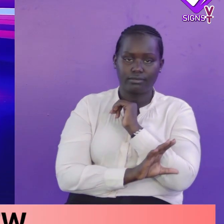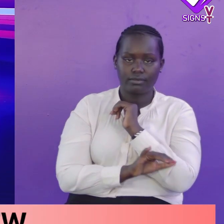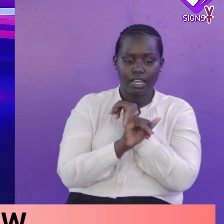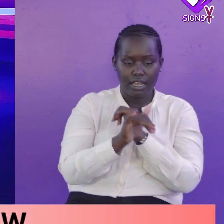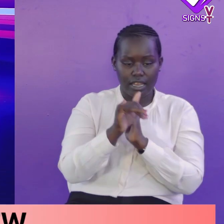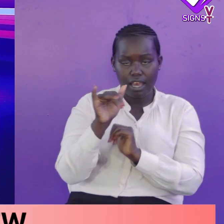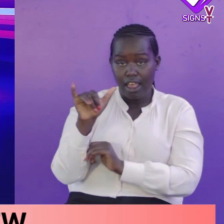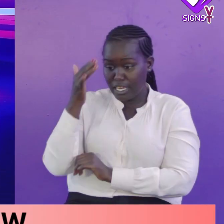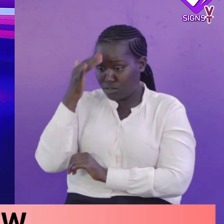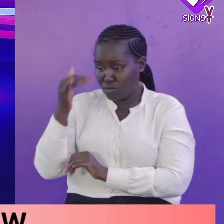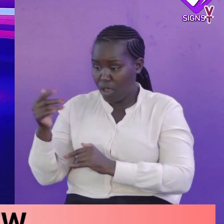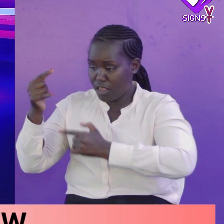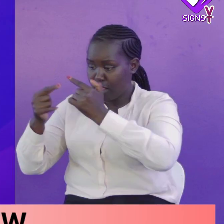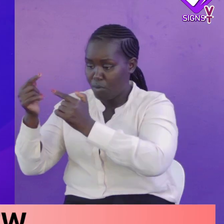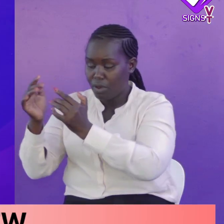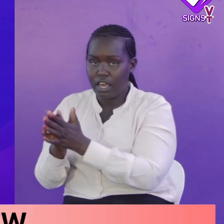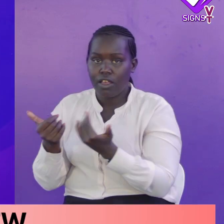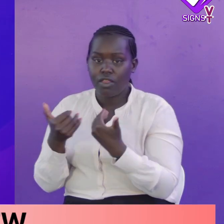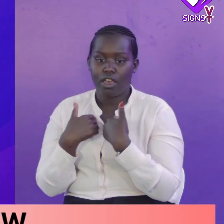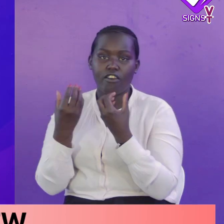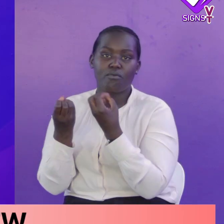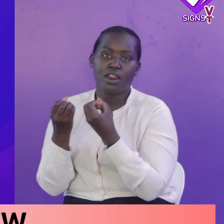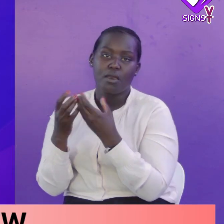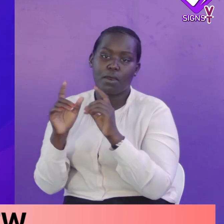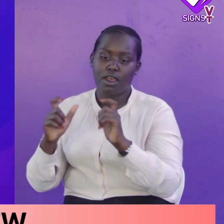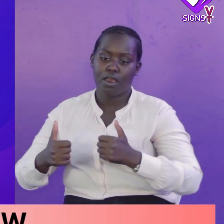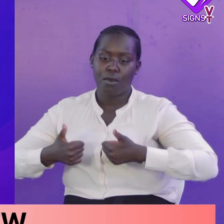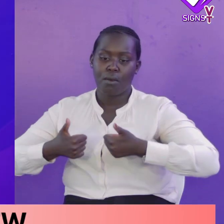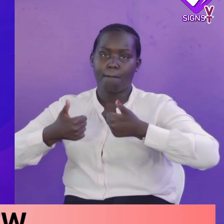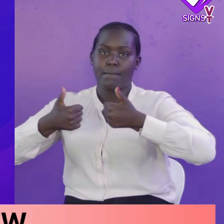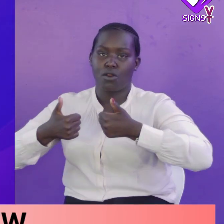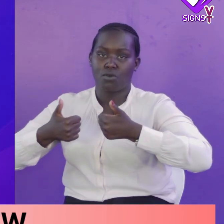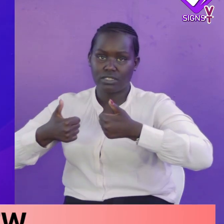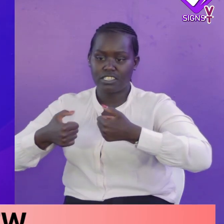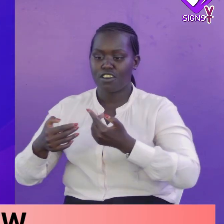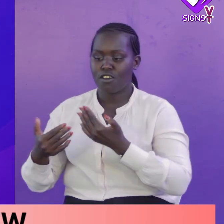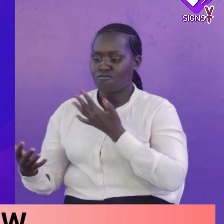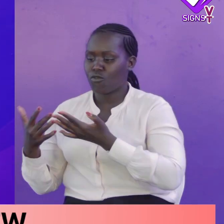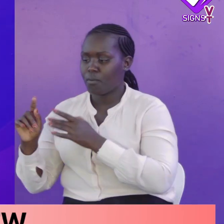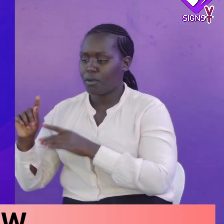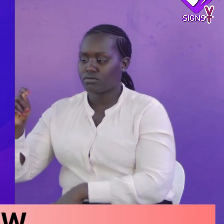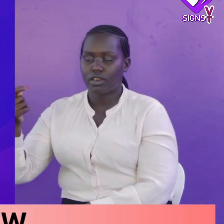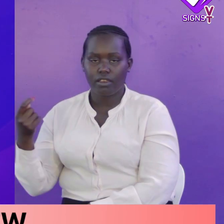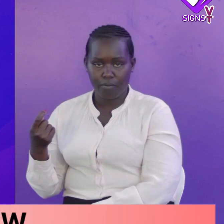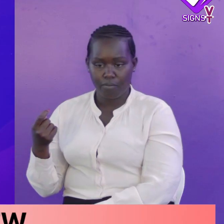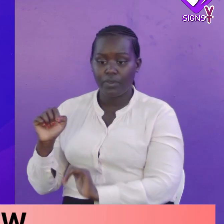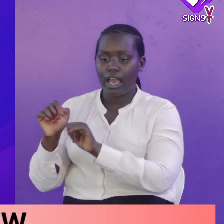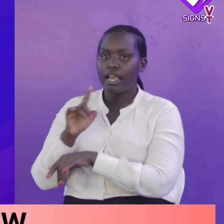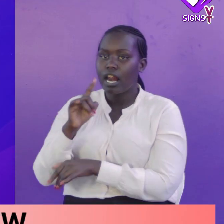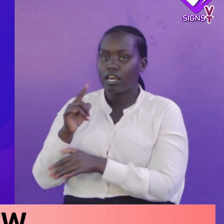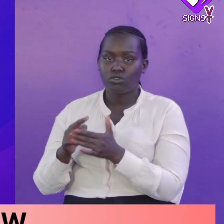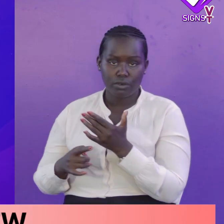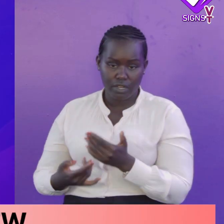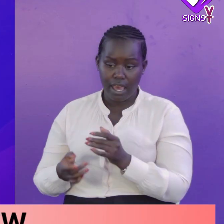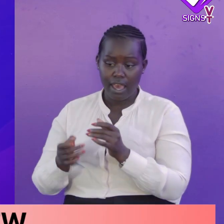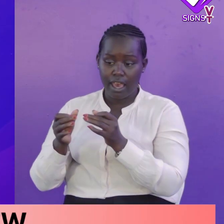they are winning. Yeah, that's why. That's why they have many medals as compared to Kenya. Yeah. And I can assure you,